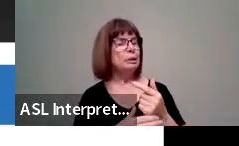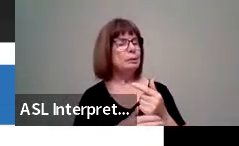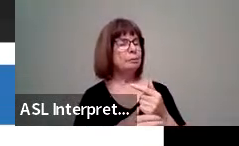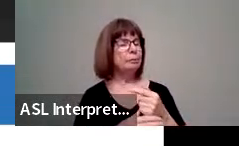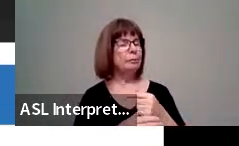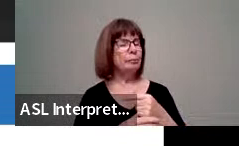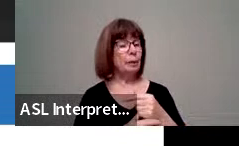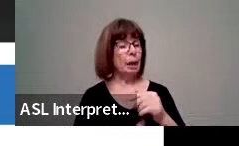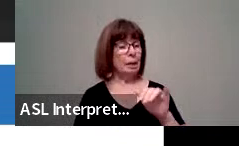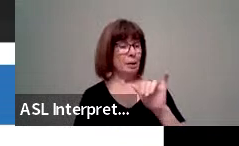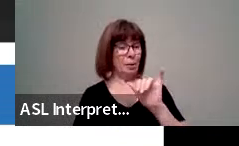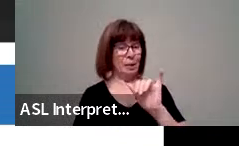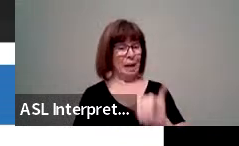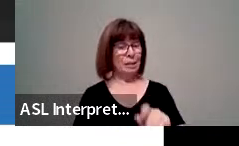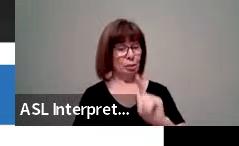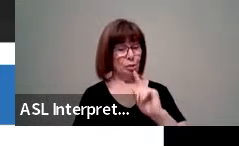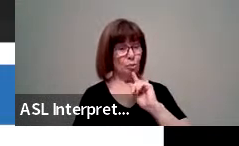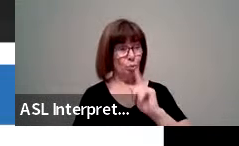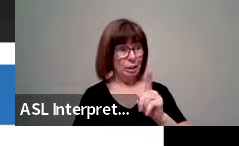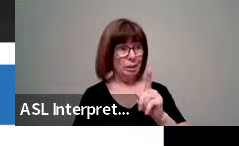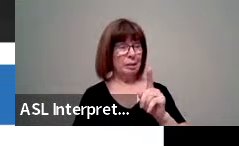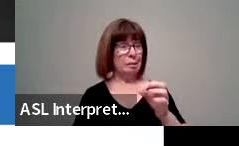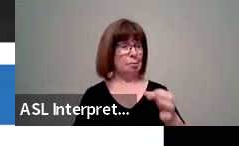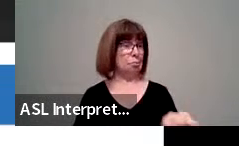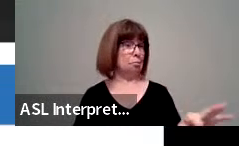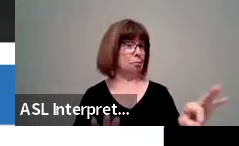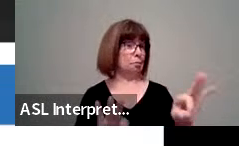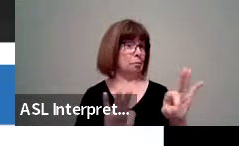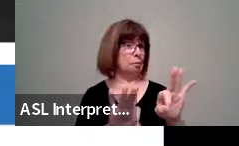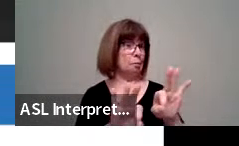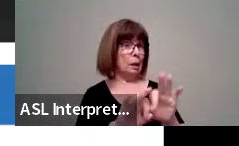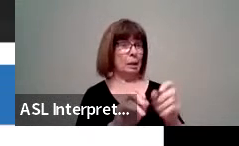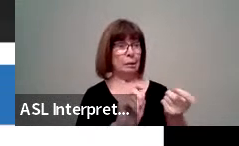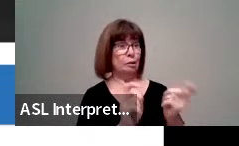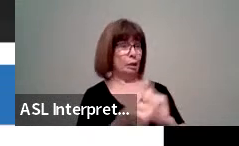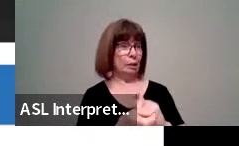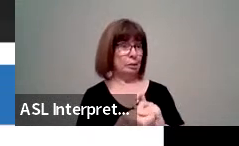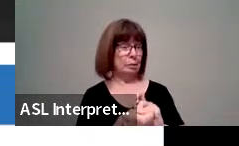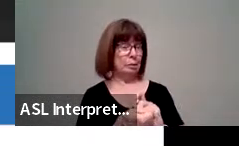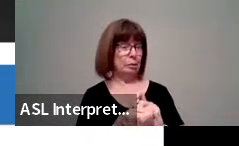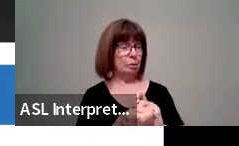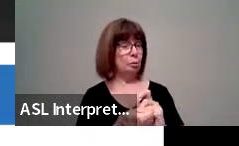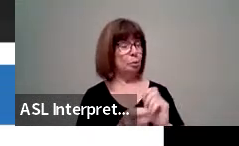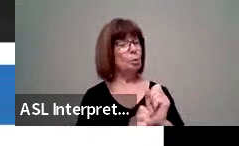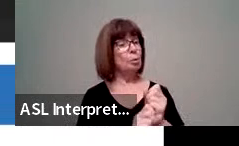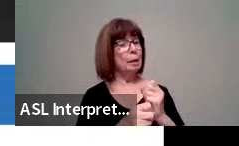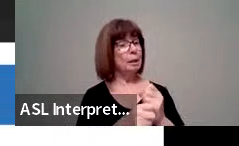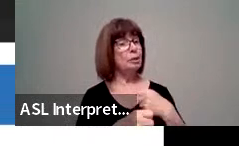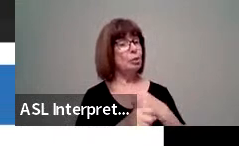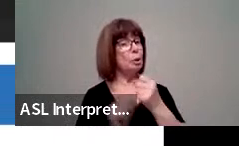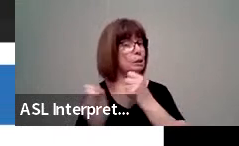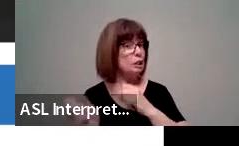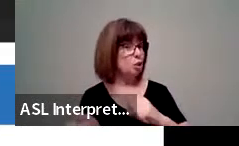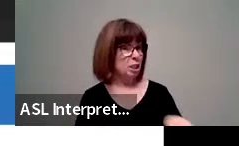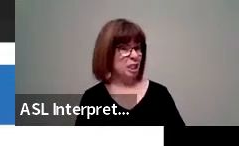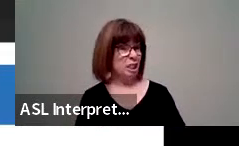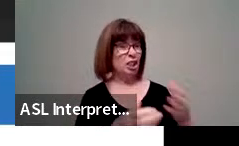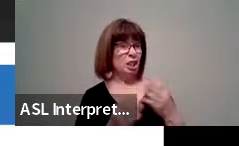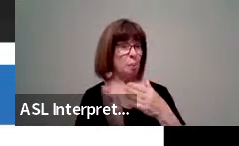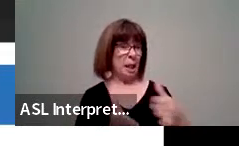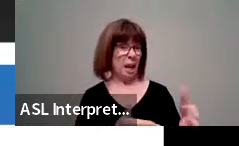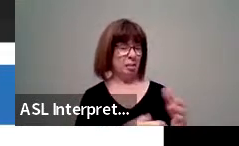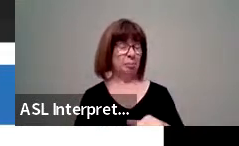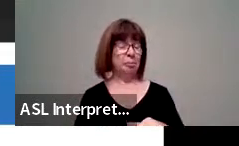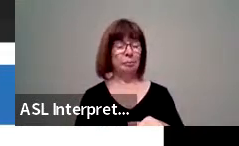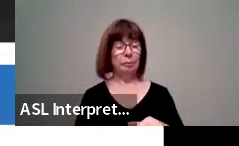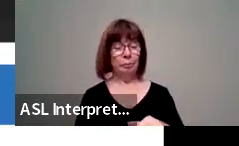So those are really the main changes that we're making to our strategic plan. And I